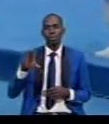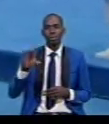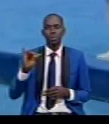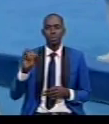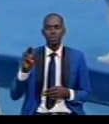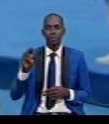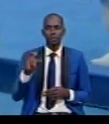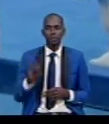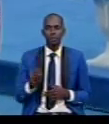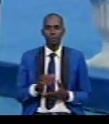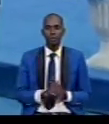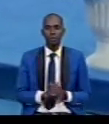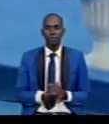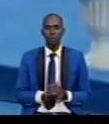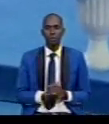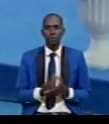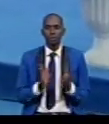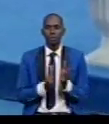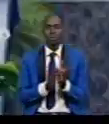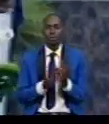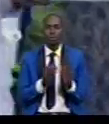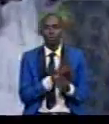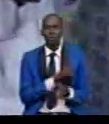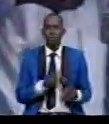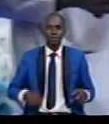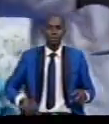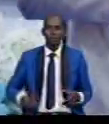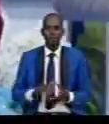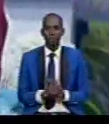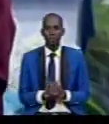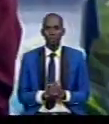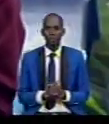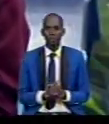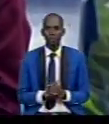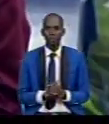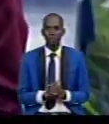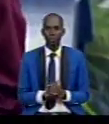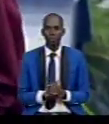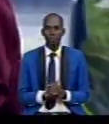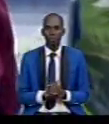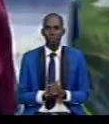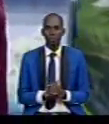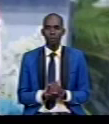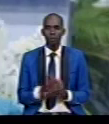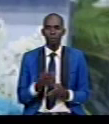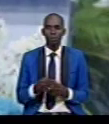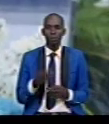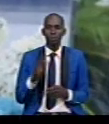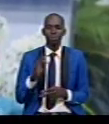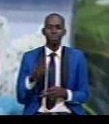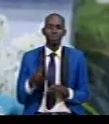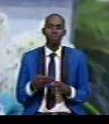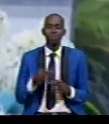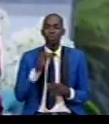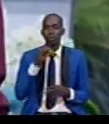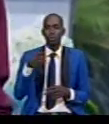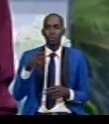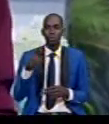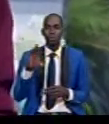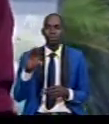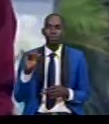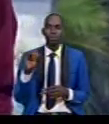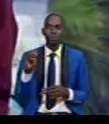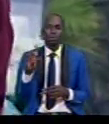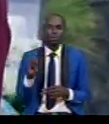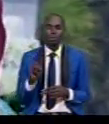testimony. Praise the Lord. My name is Precious, and by His grace